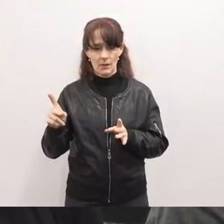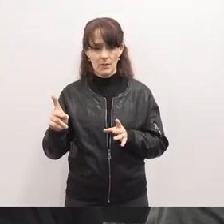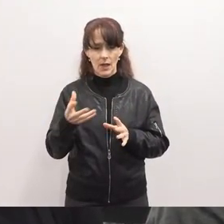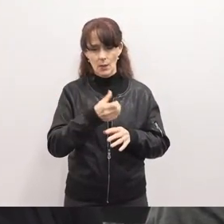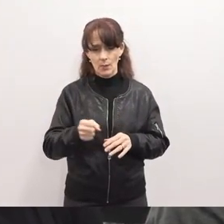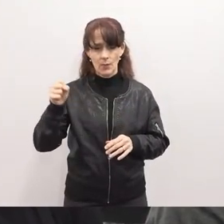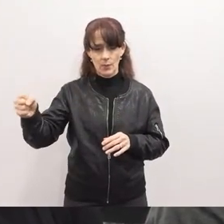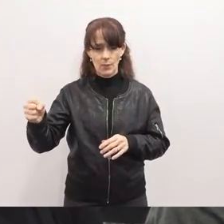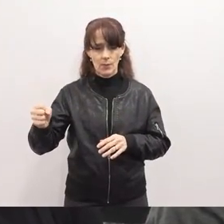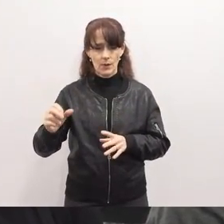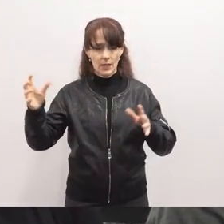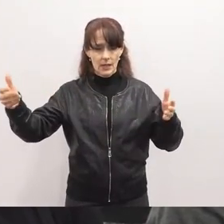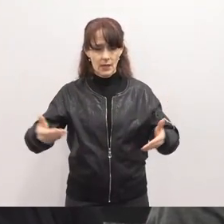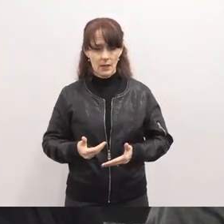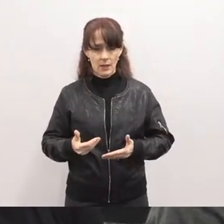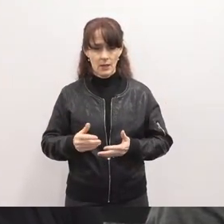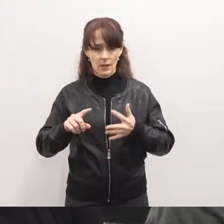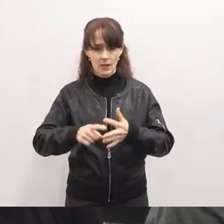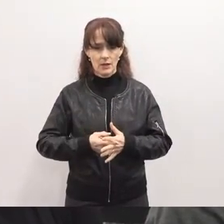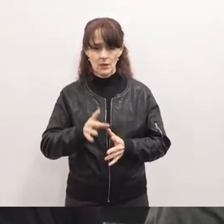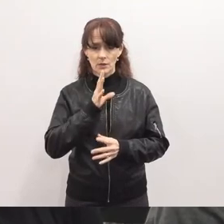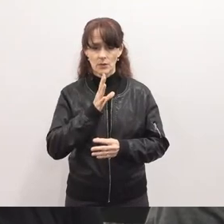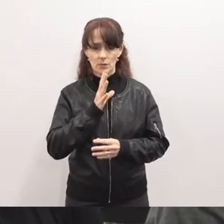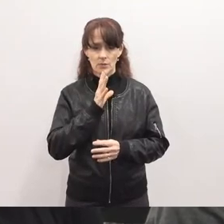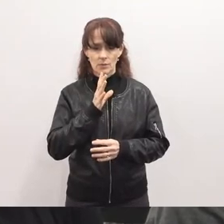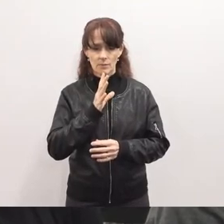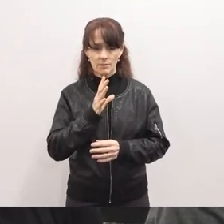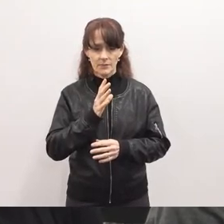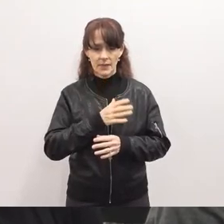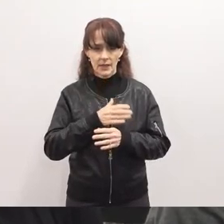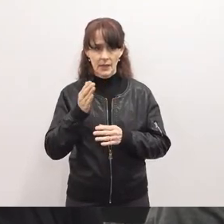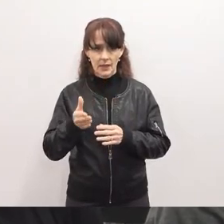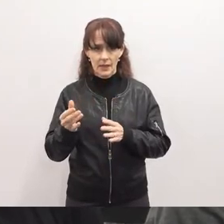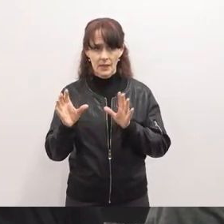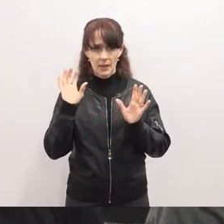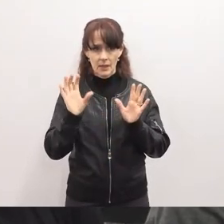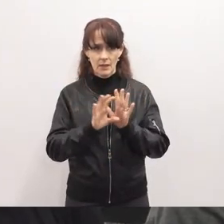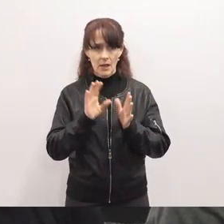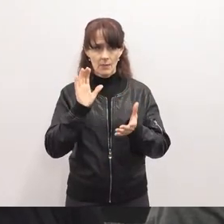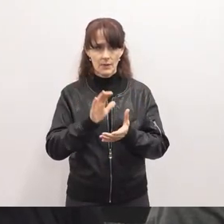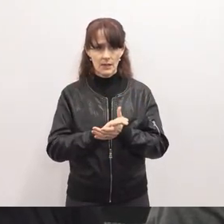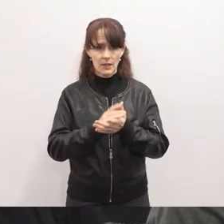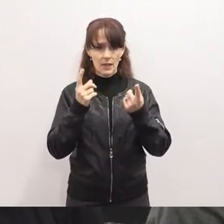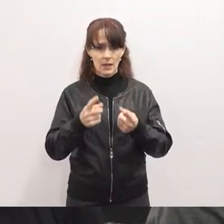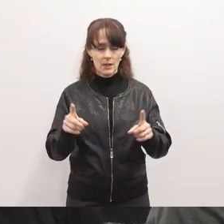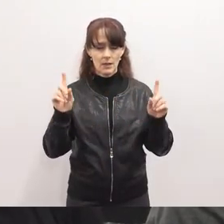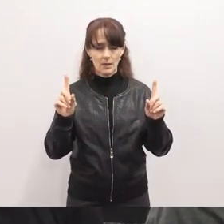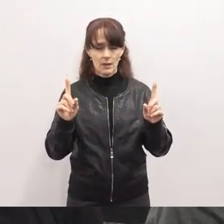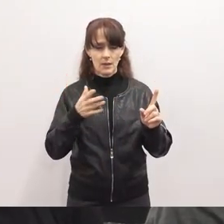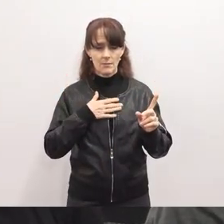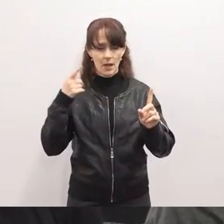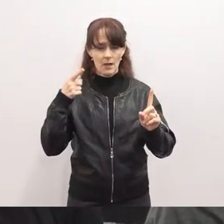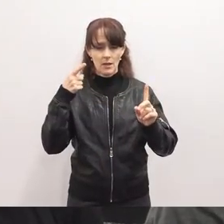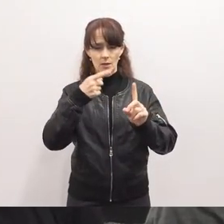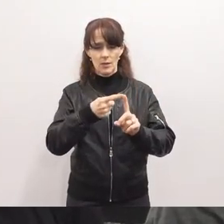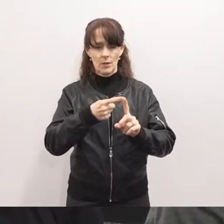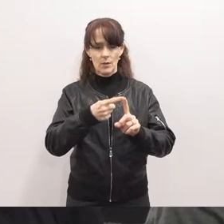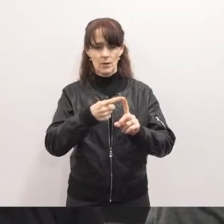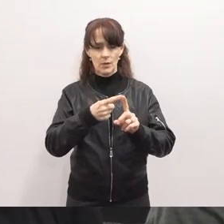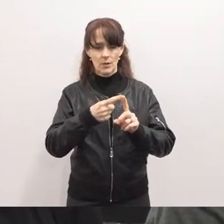to the platform, was introduced, and began to speak. In the end, through simple illustrations, I believed and I had accomplished my purpose. A